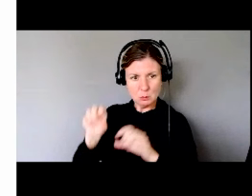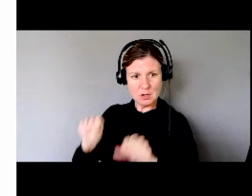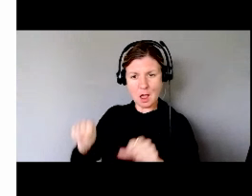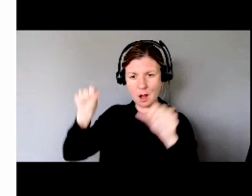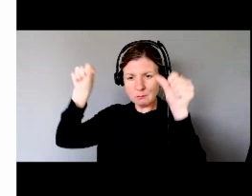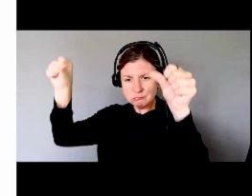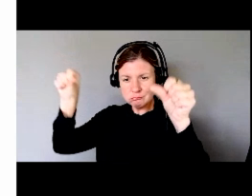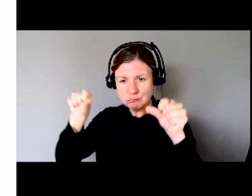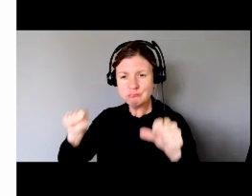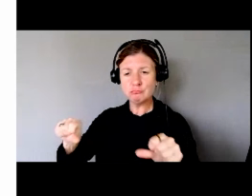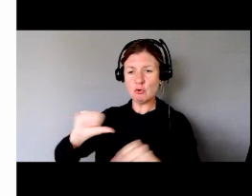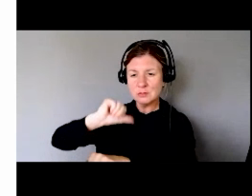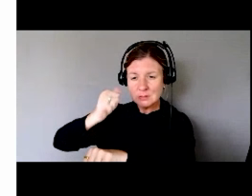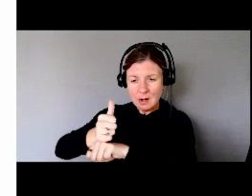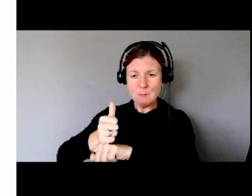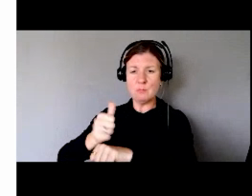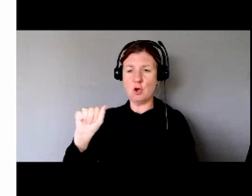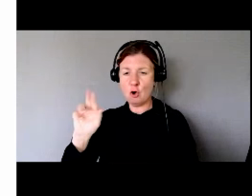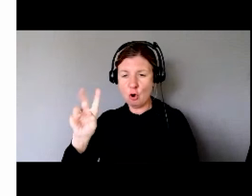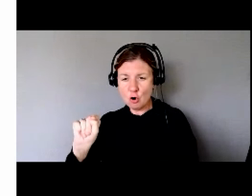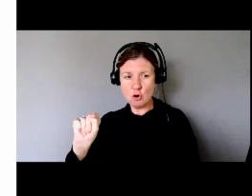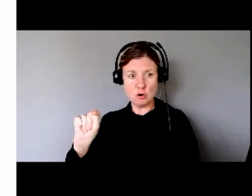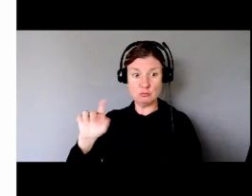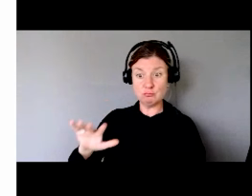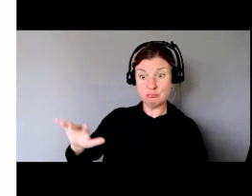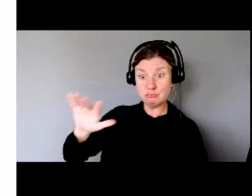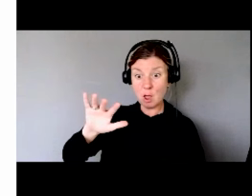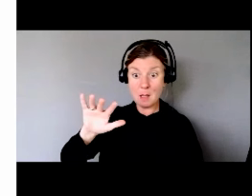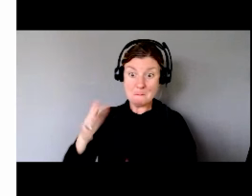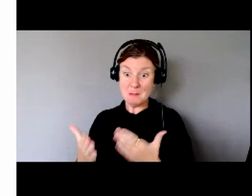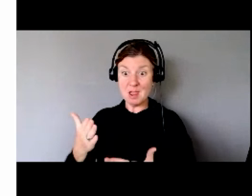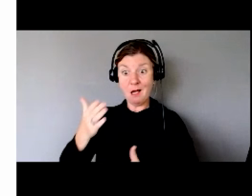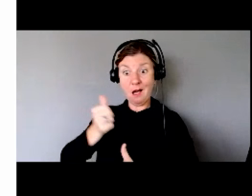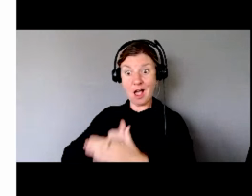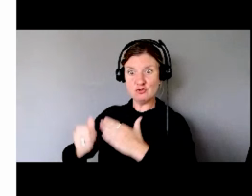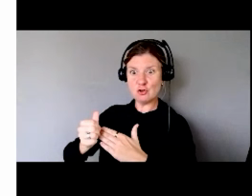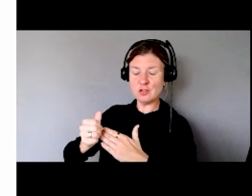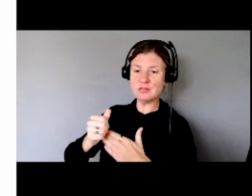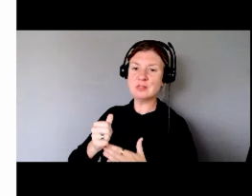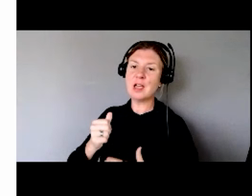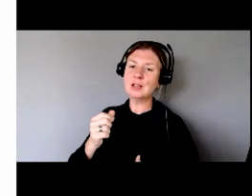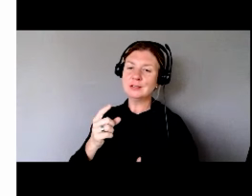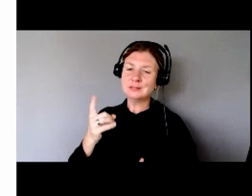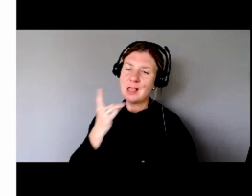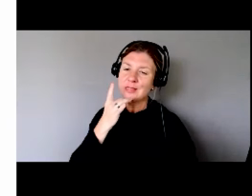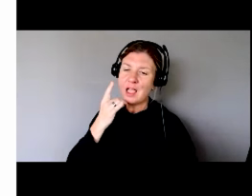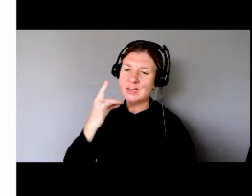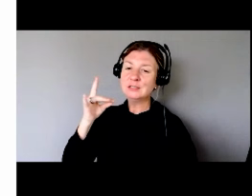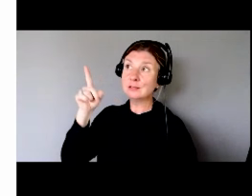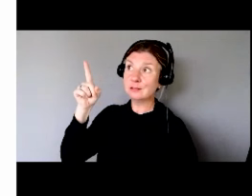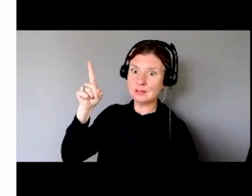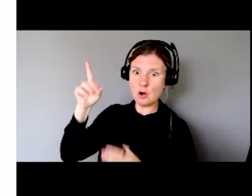for placement directly underneath the skylights shown, surrounded by seating within the central area of the